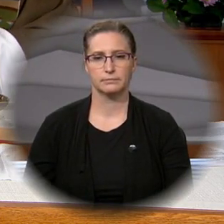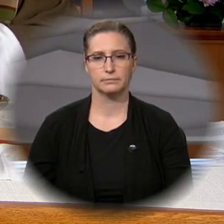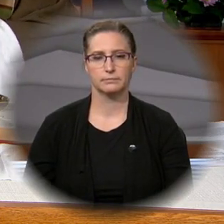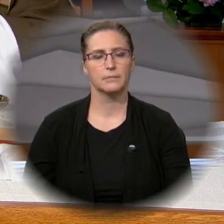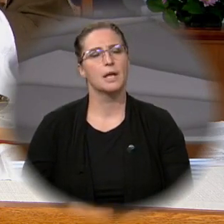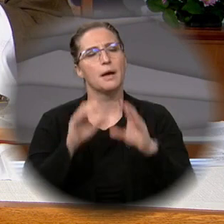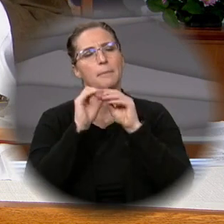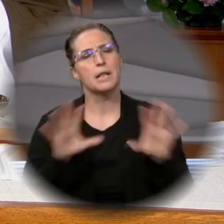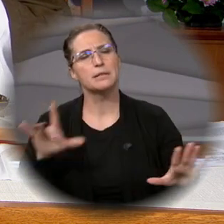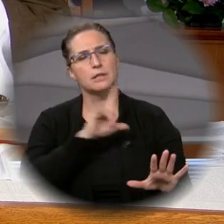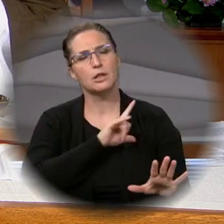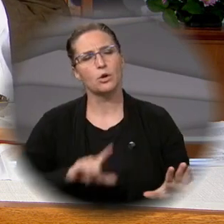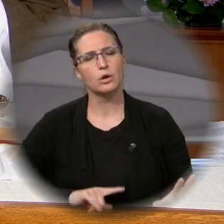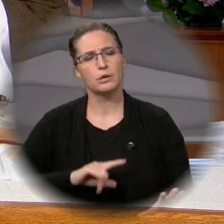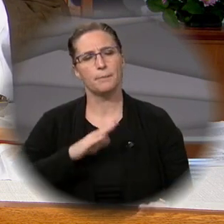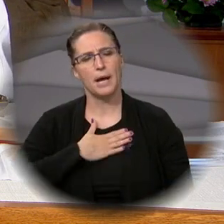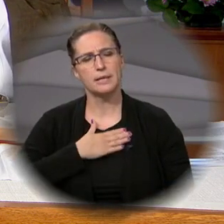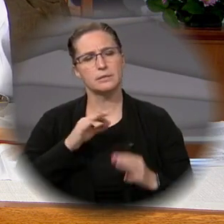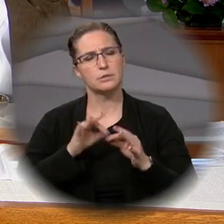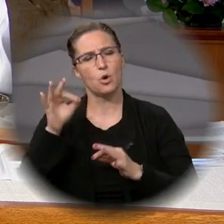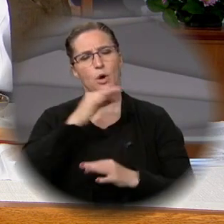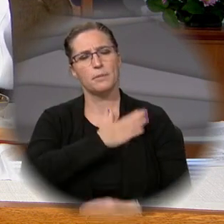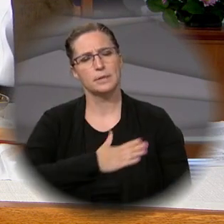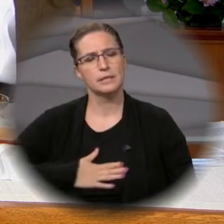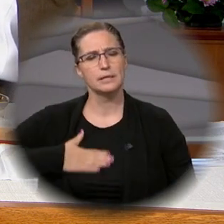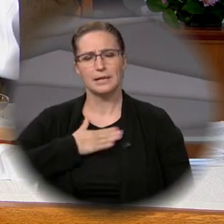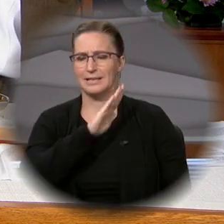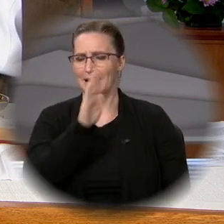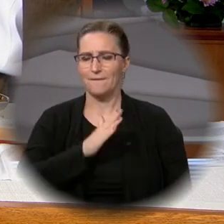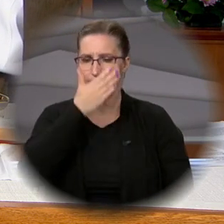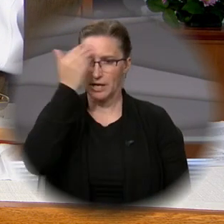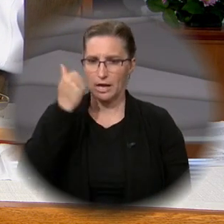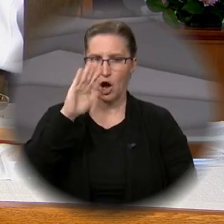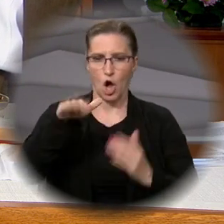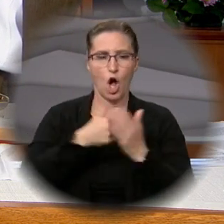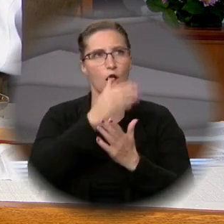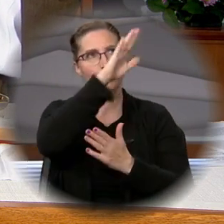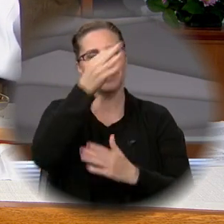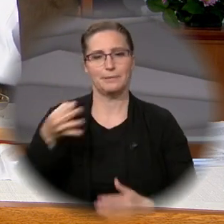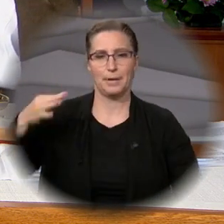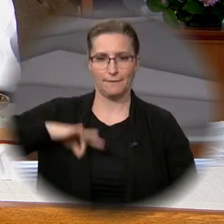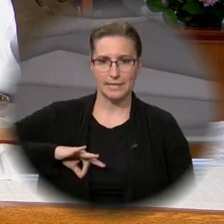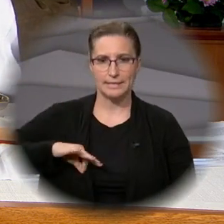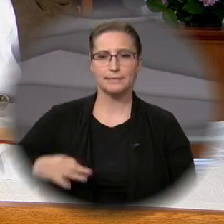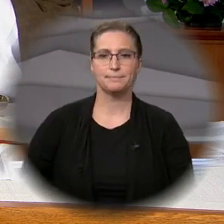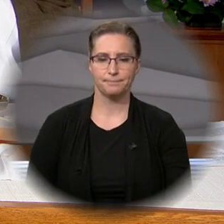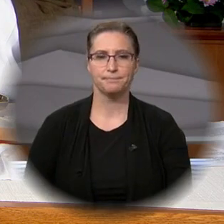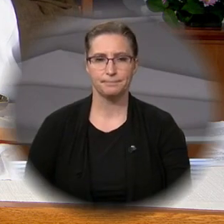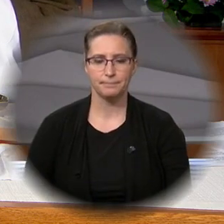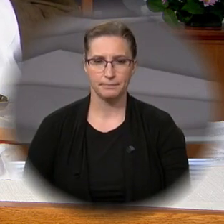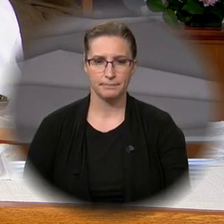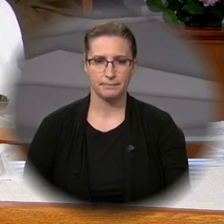Bless the Lord, O my soul, and never forget all his benefits.